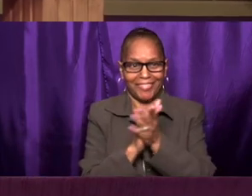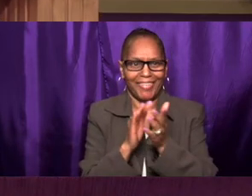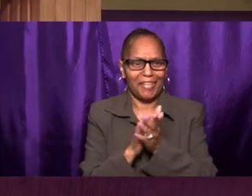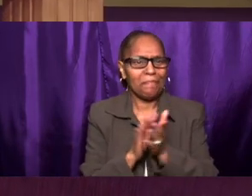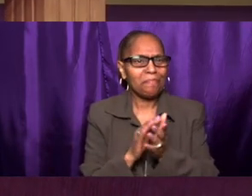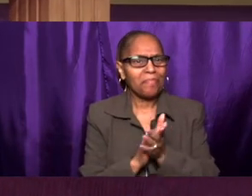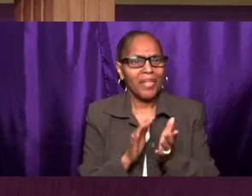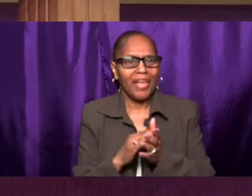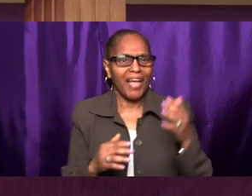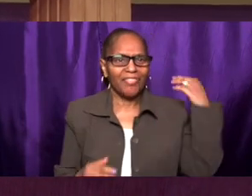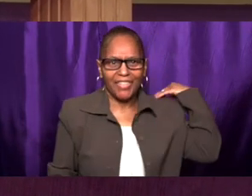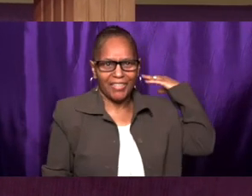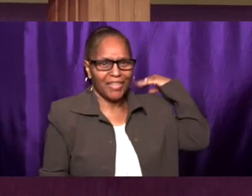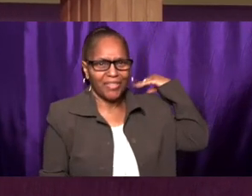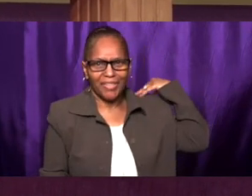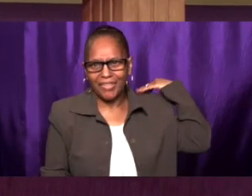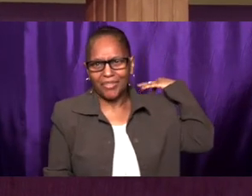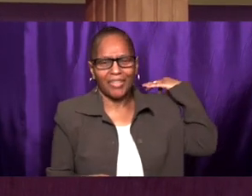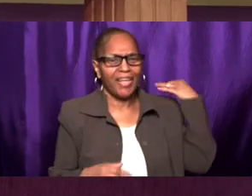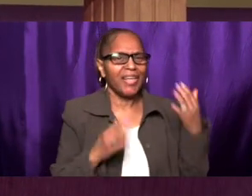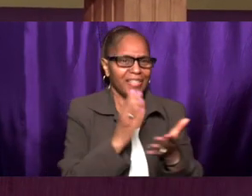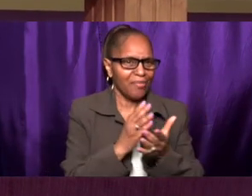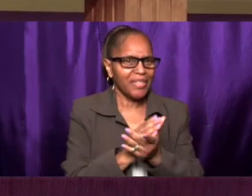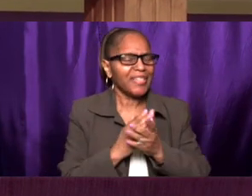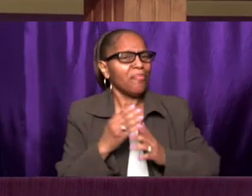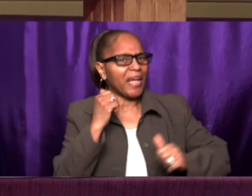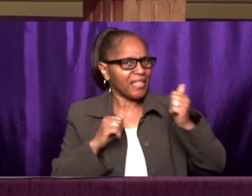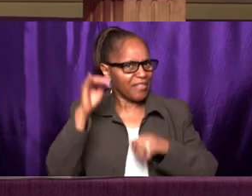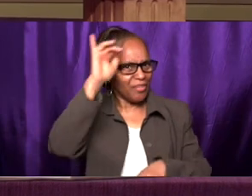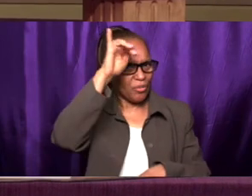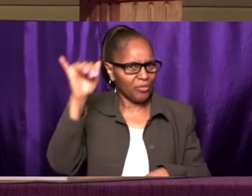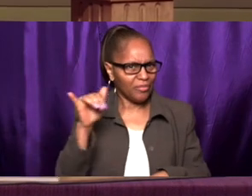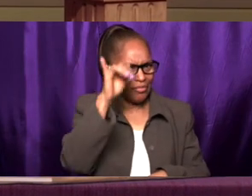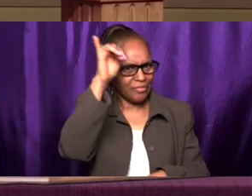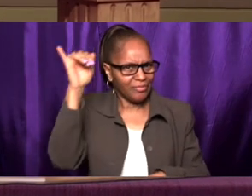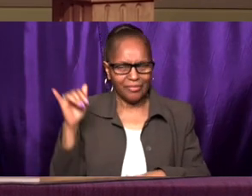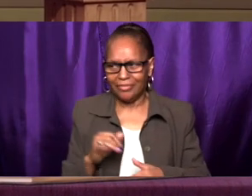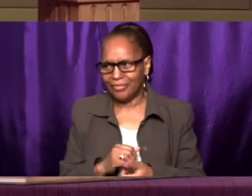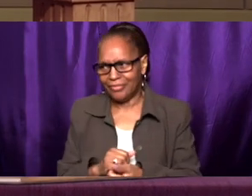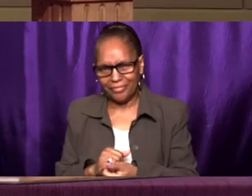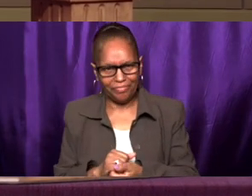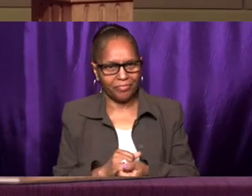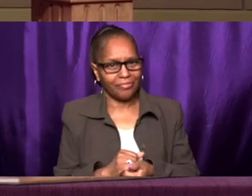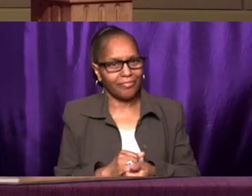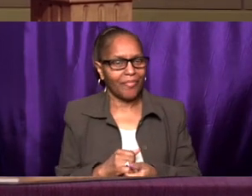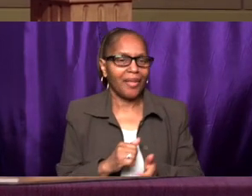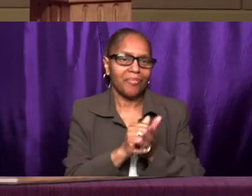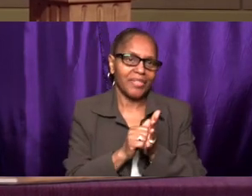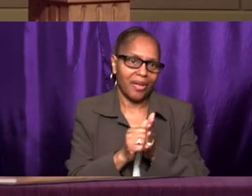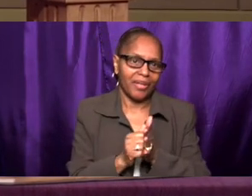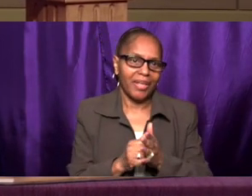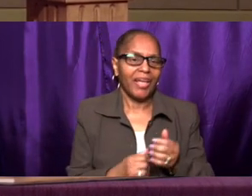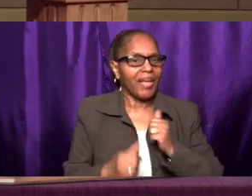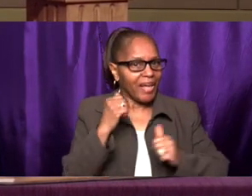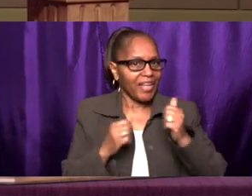I have touched him on the back. Hey, you didn't mean it, did you? Now, quit acting a fool. I'm sorry.